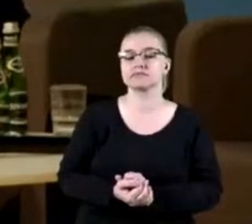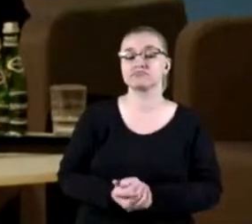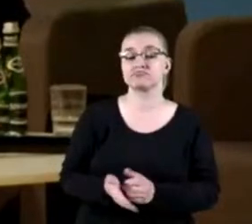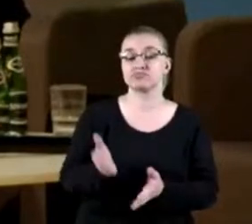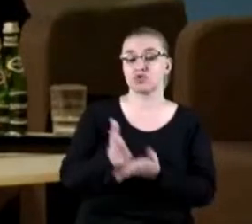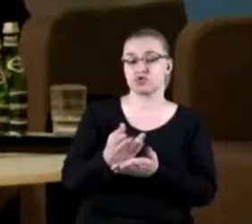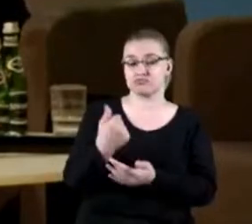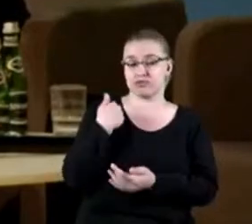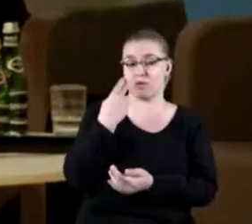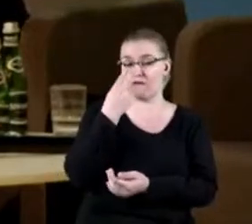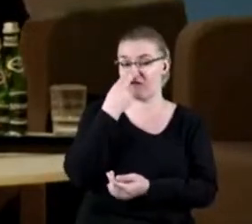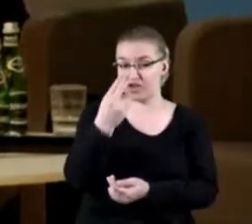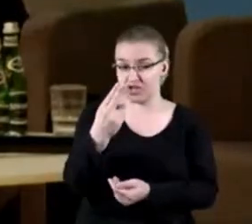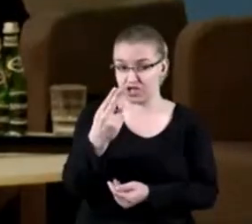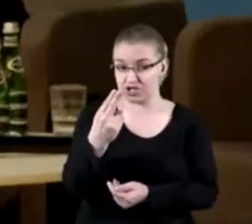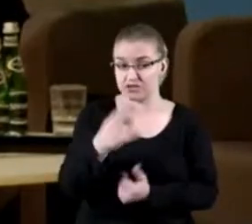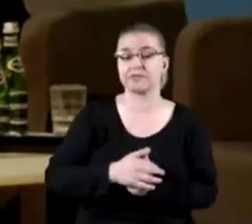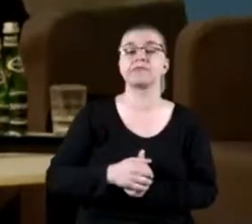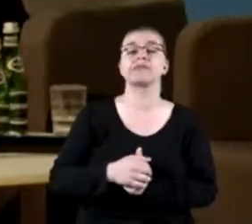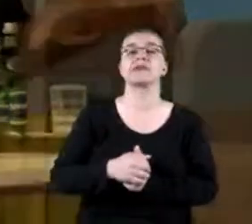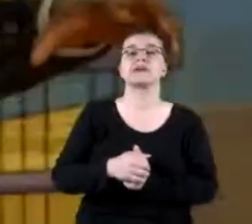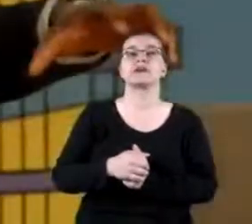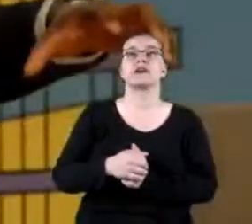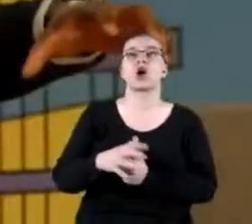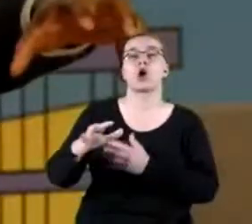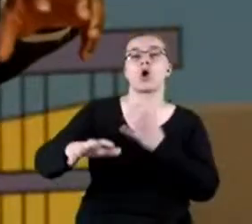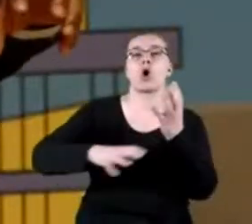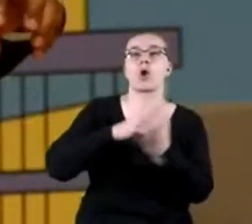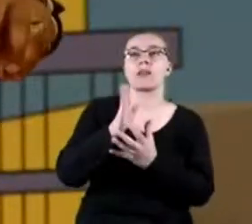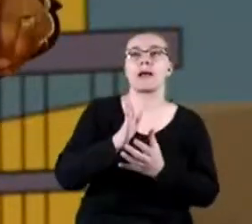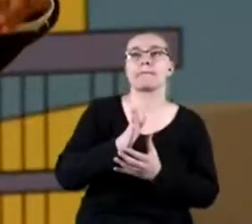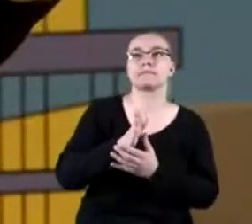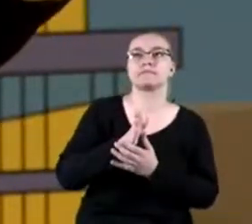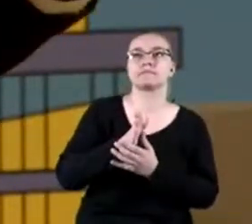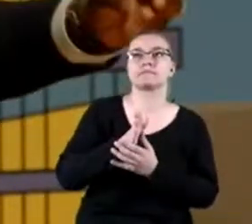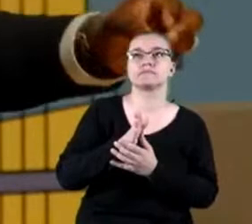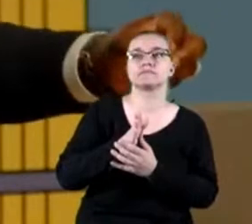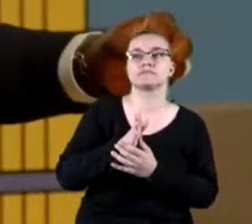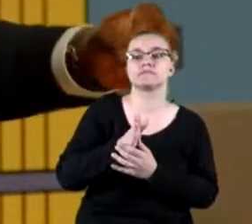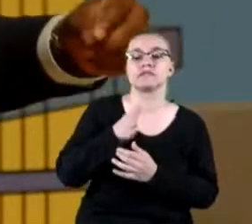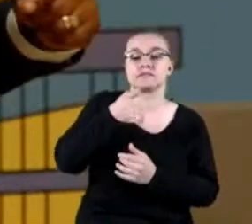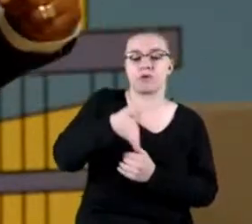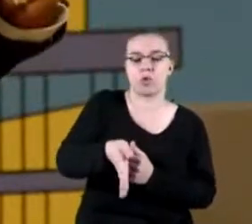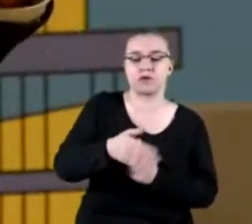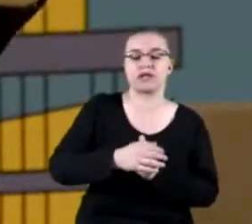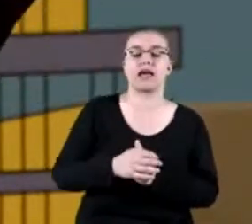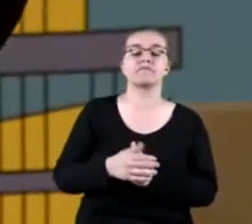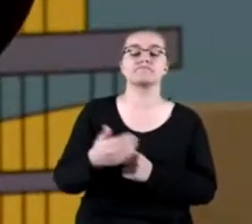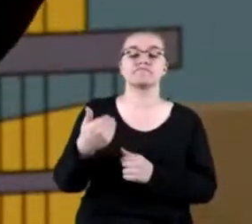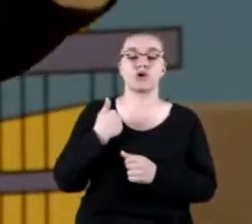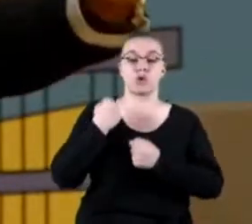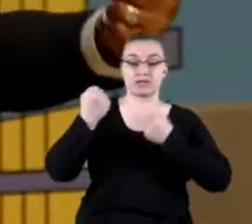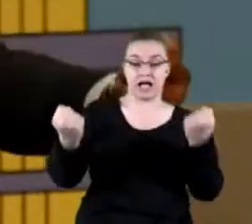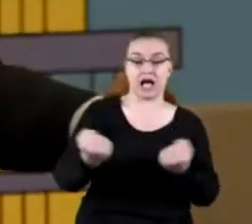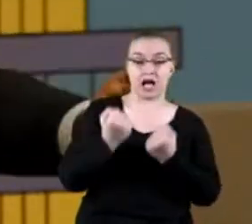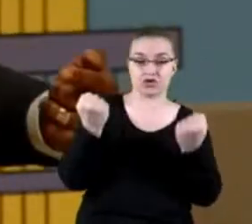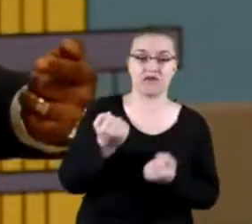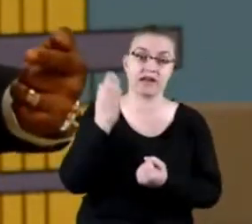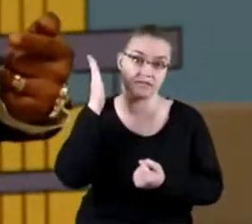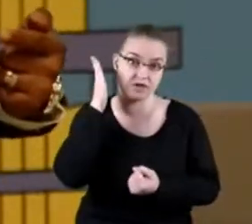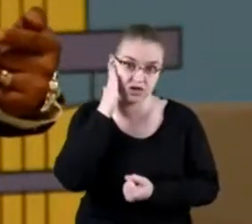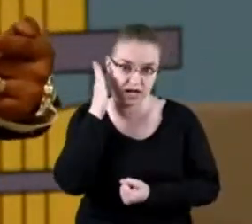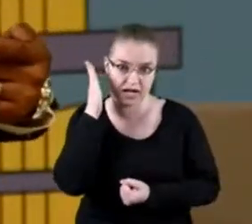away from that community engagement around understanding the problem,